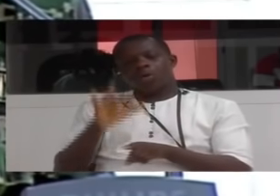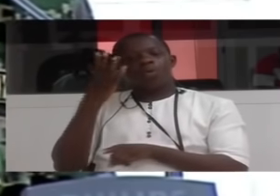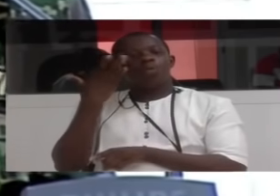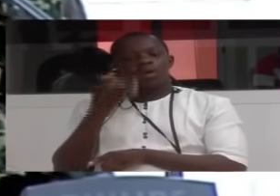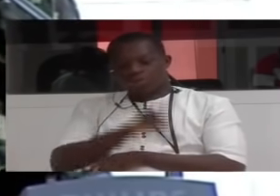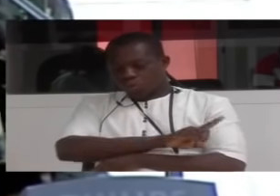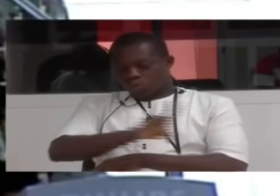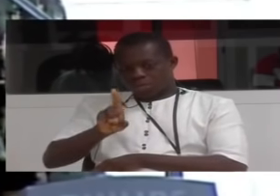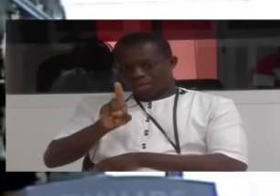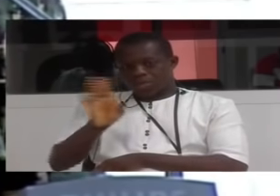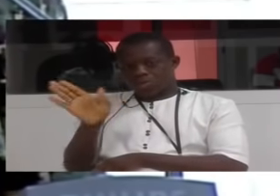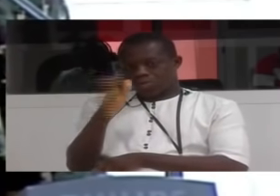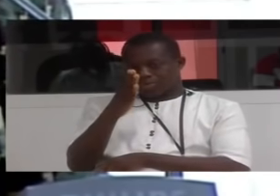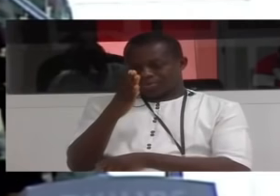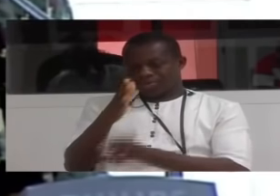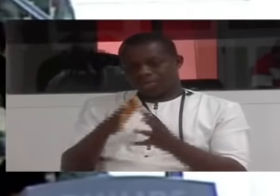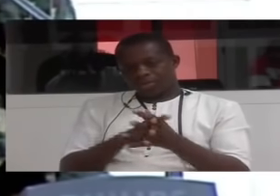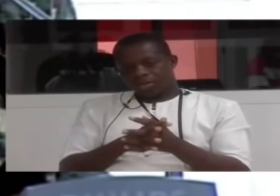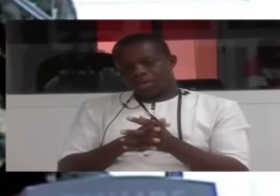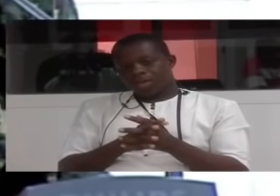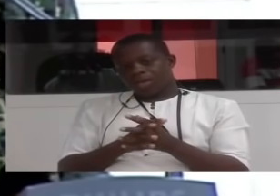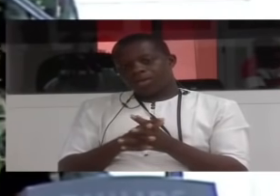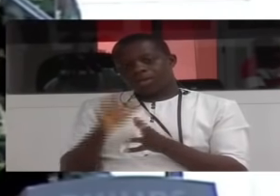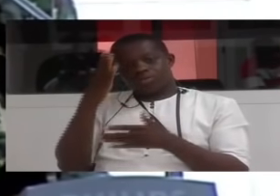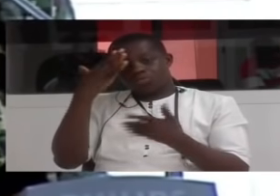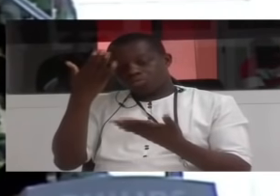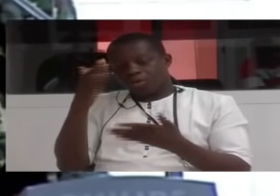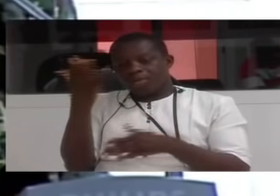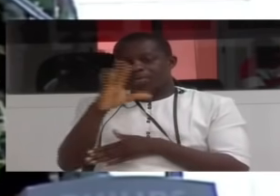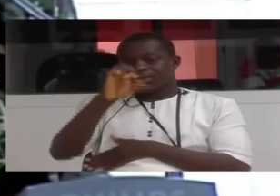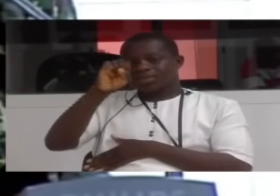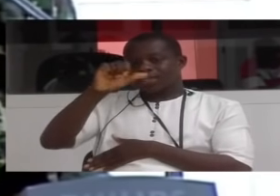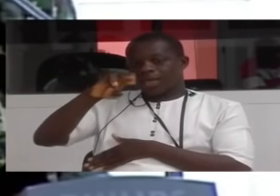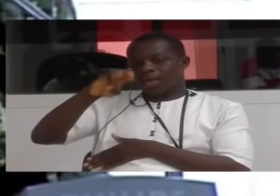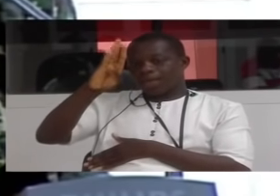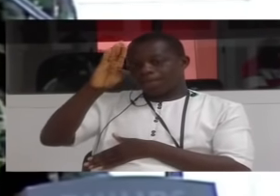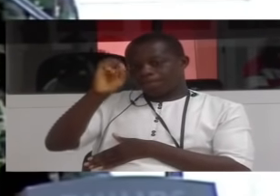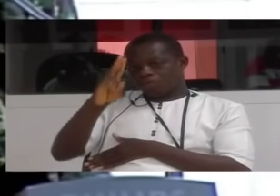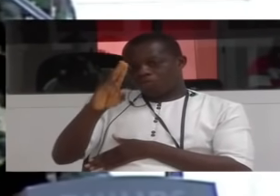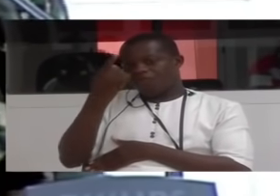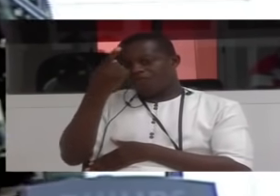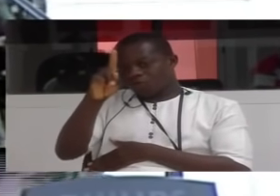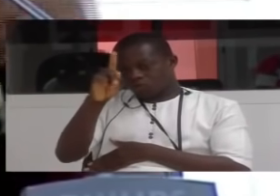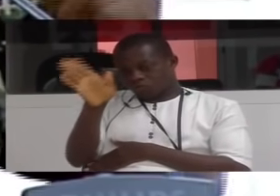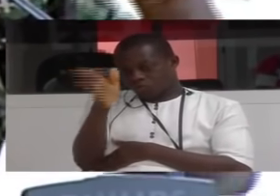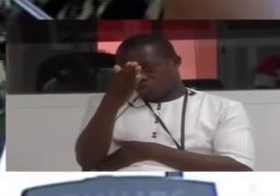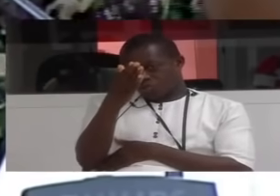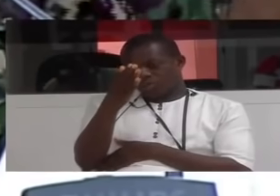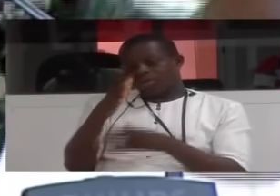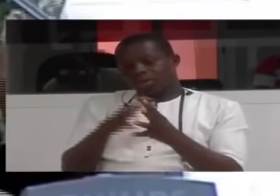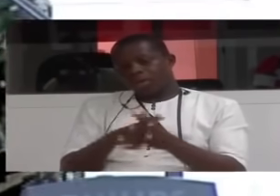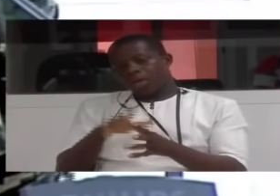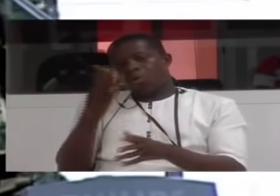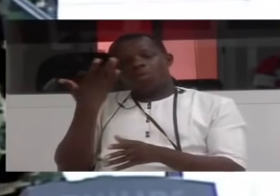Bañ don dem as we were going ndax Sambu mo ñëk dem. Because Sambu left before. Man bima départé di